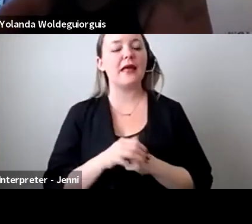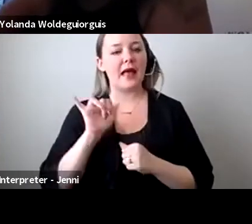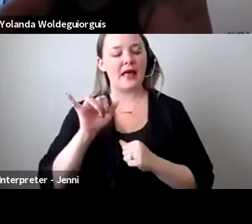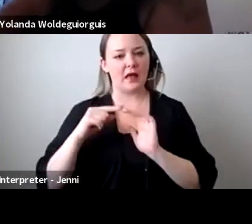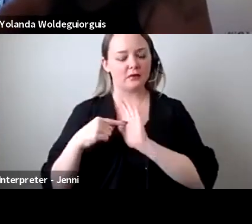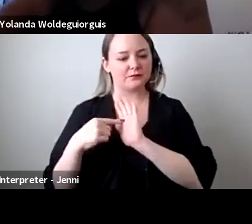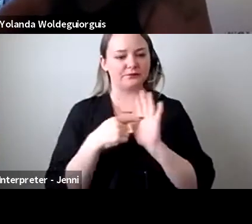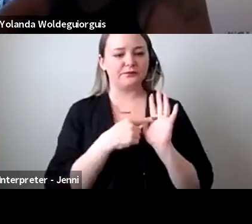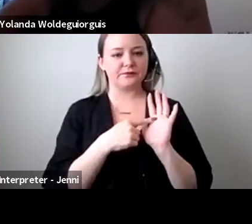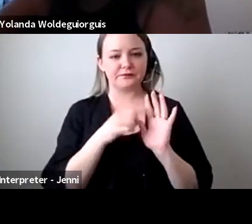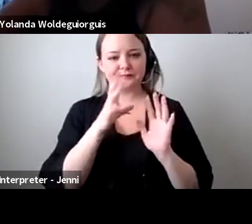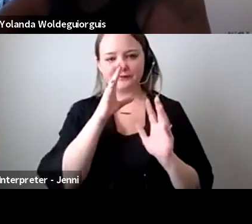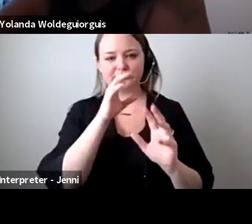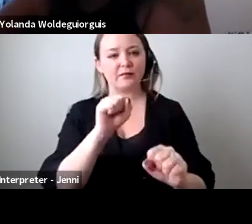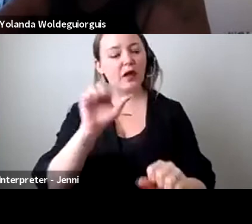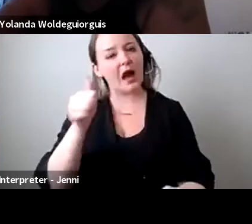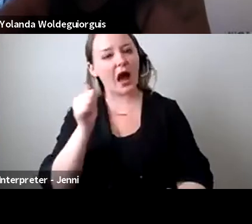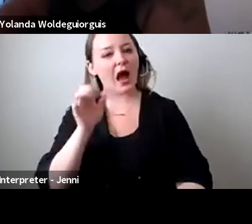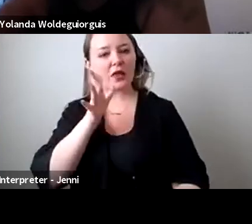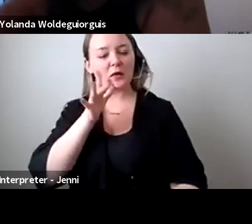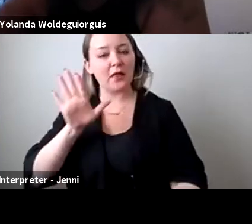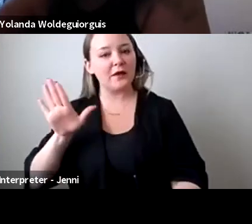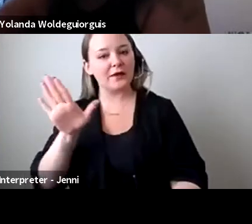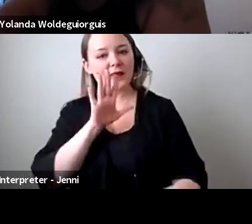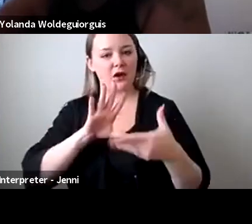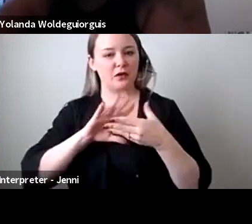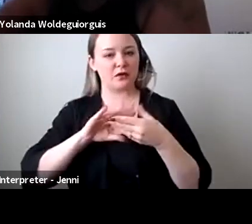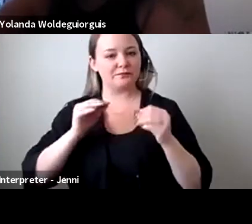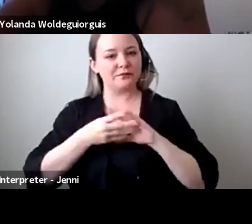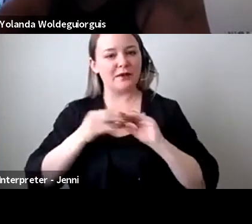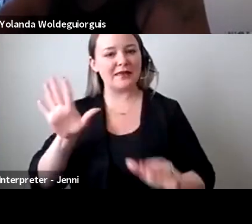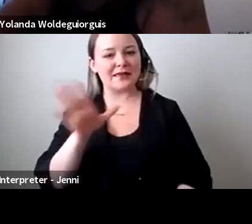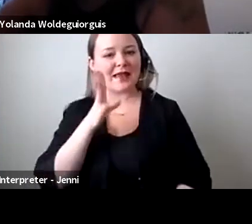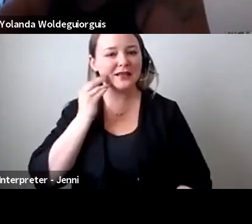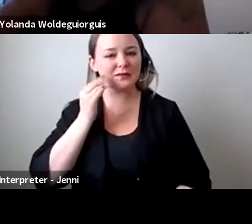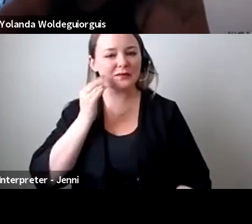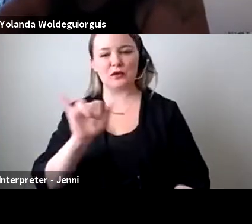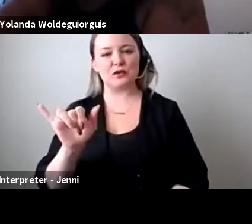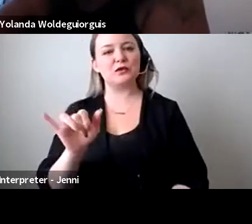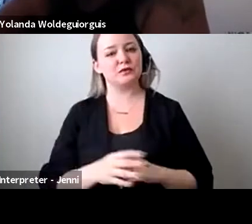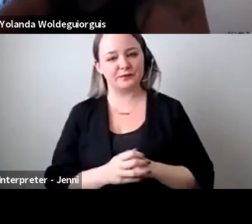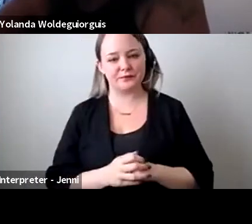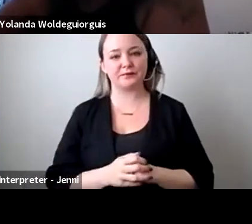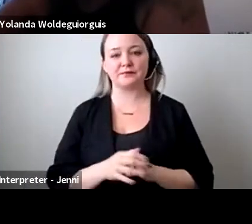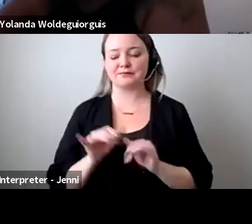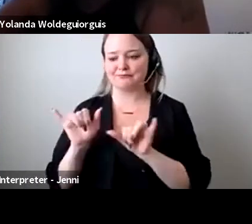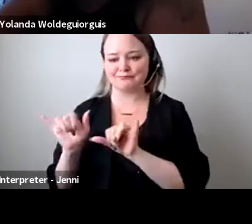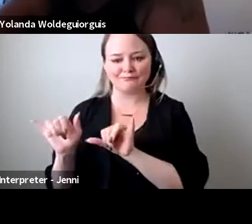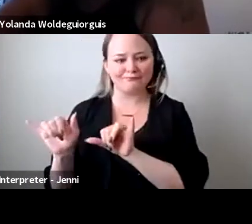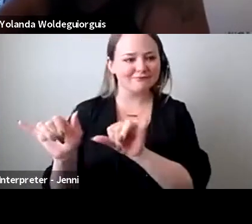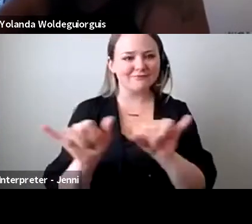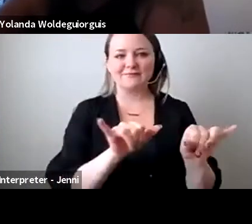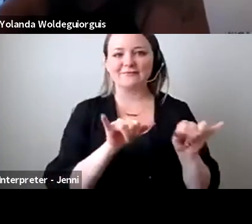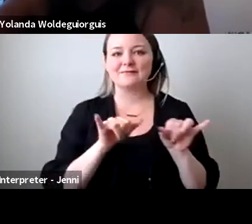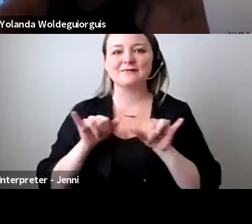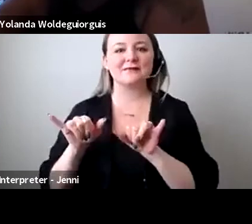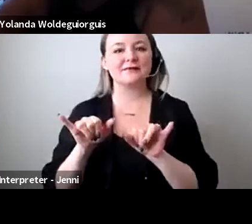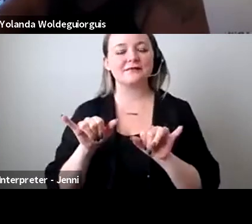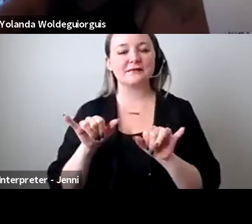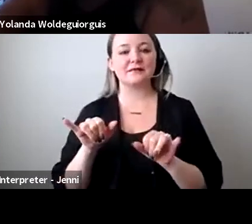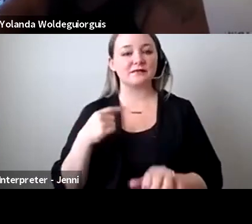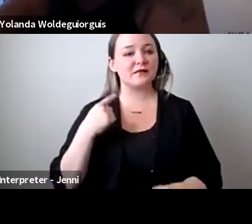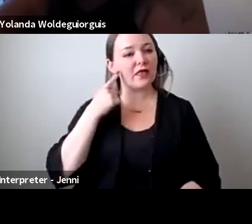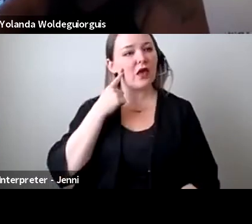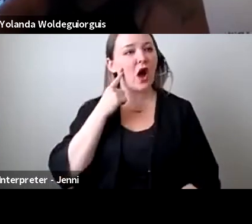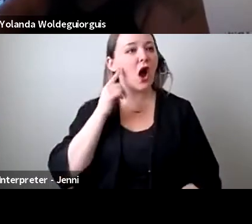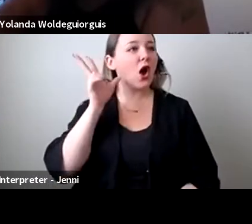so many of the other mothers' experiences and encounters. It's uncanny. Some people would think that you had heard all their